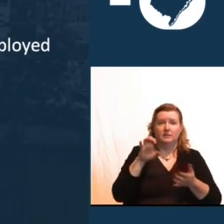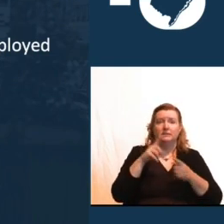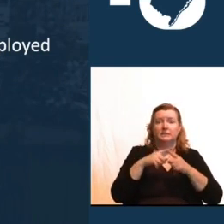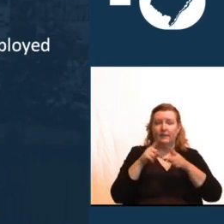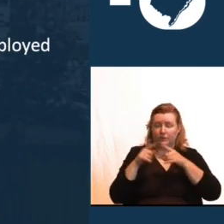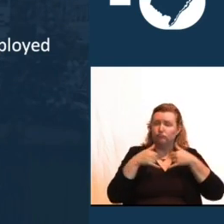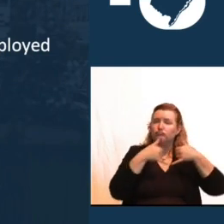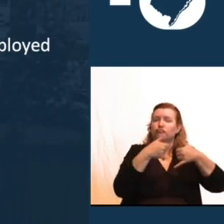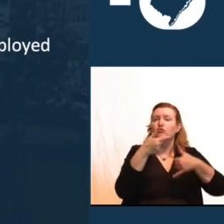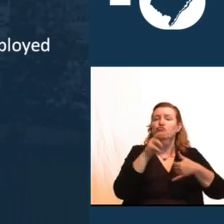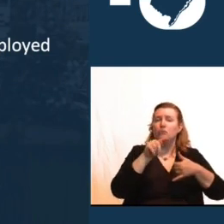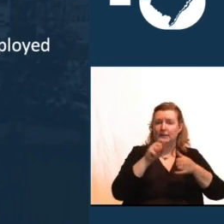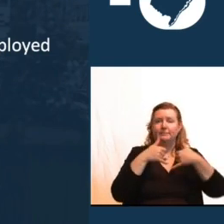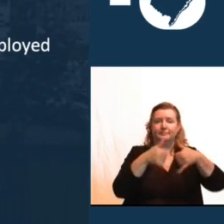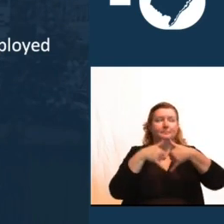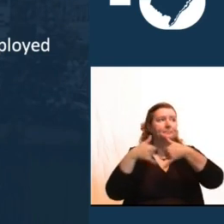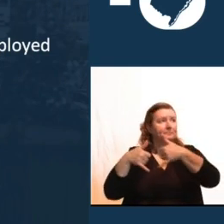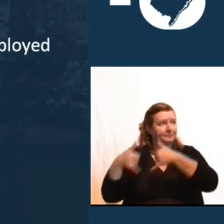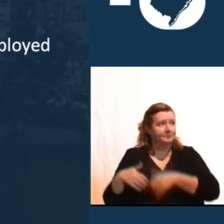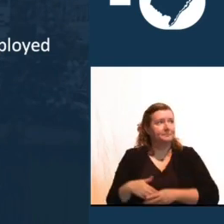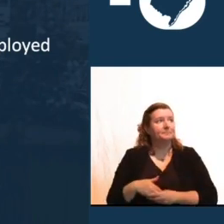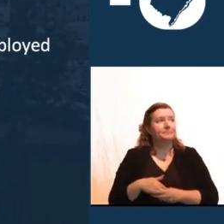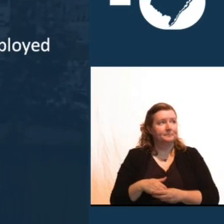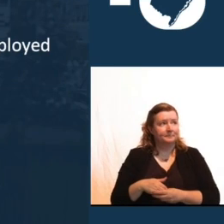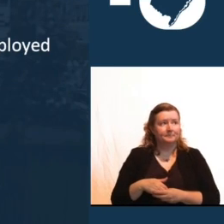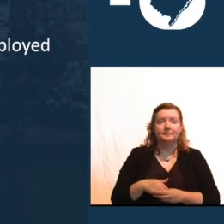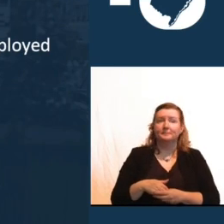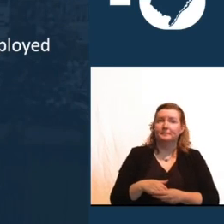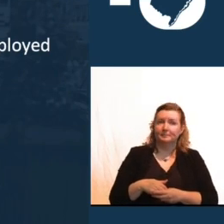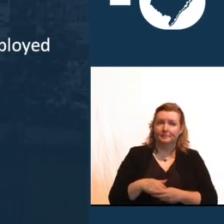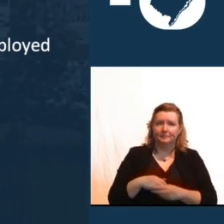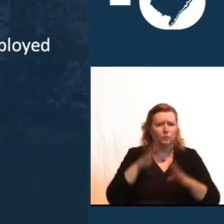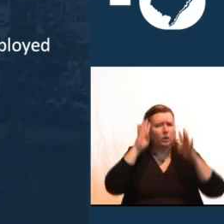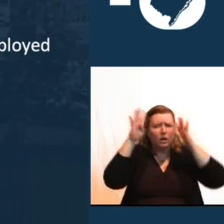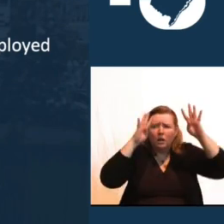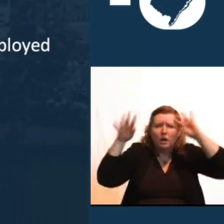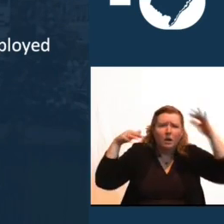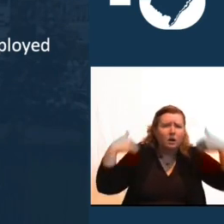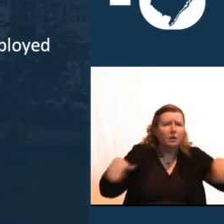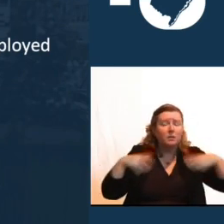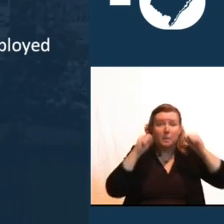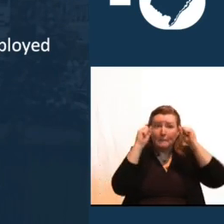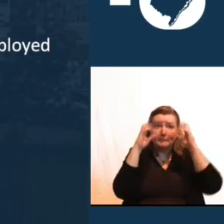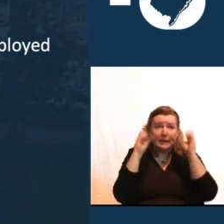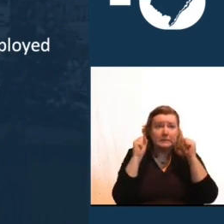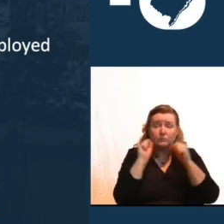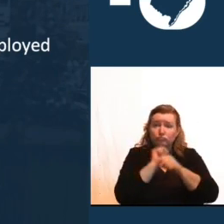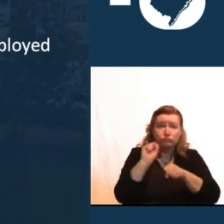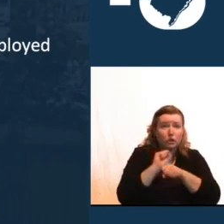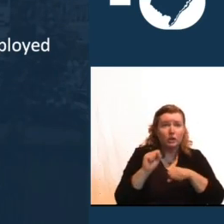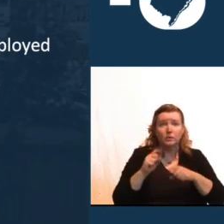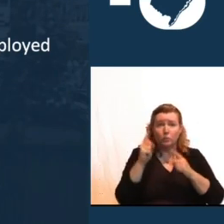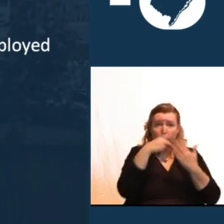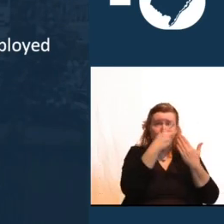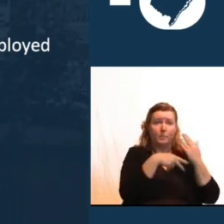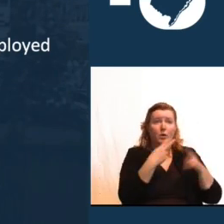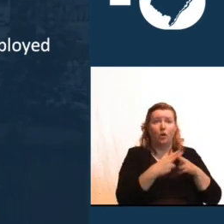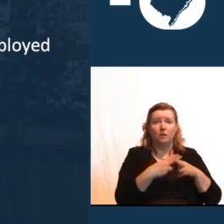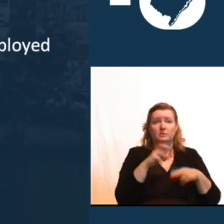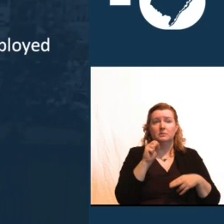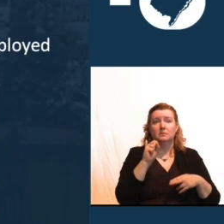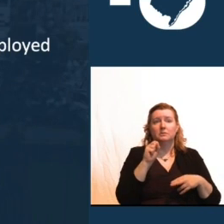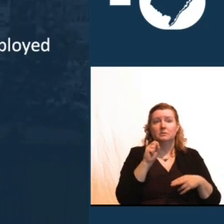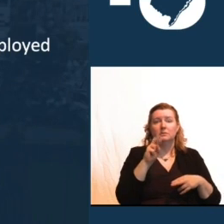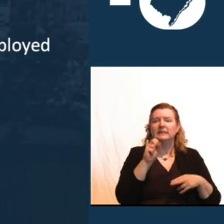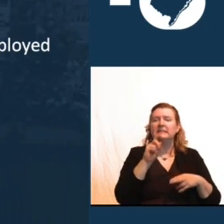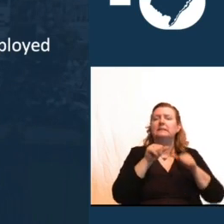Sustain and Serve program, which by the way became a national model, drove the purchase of more than 4 million meals